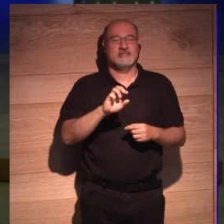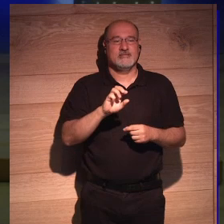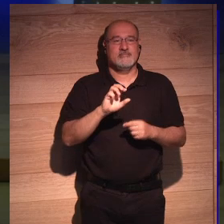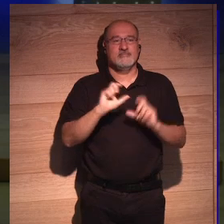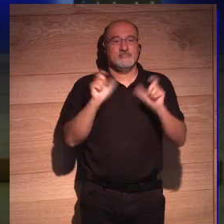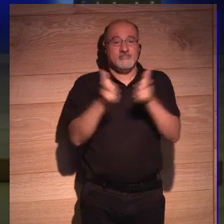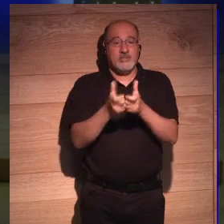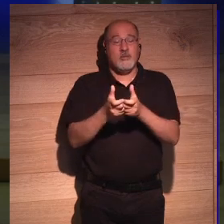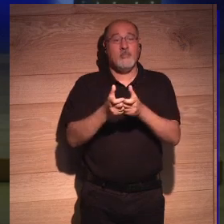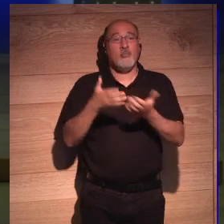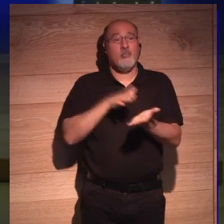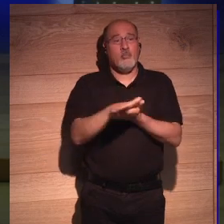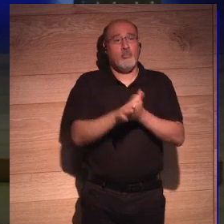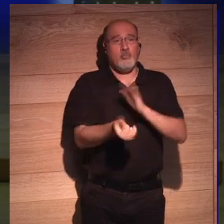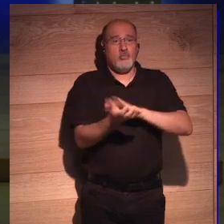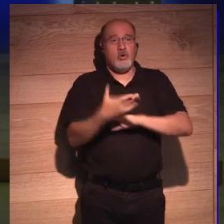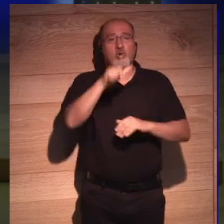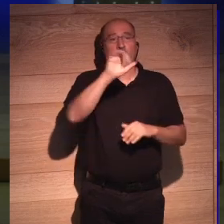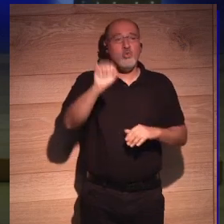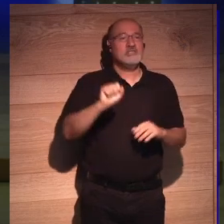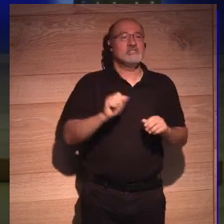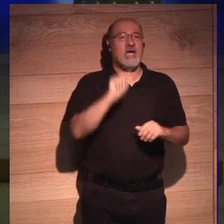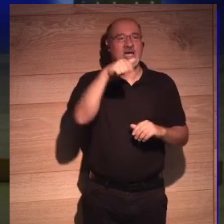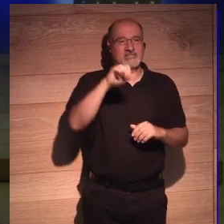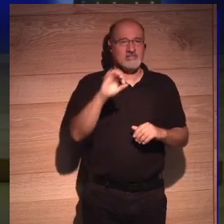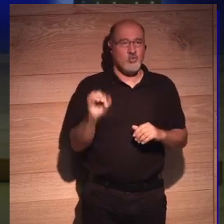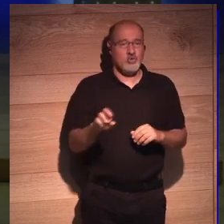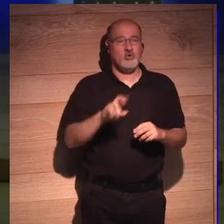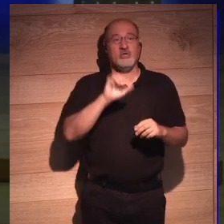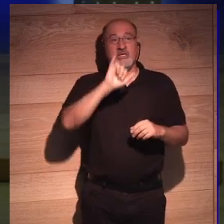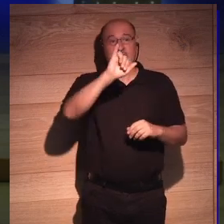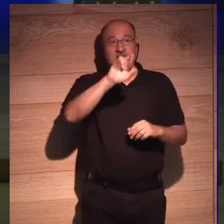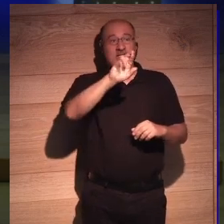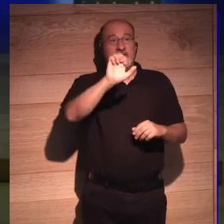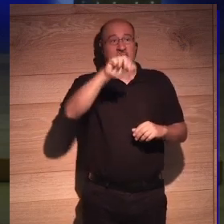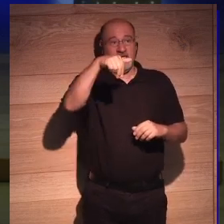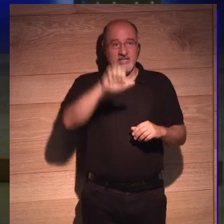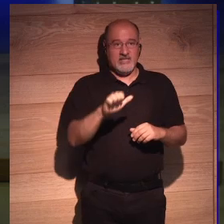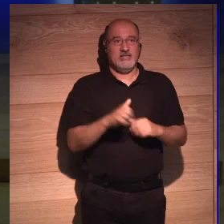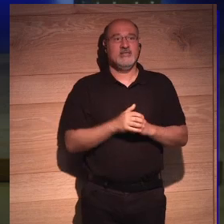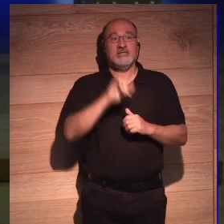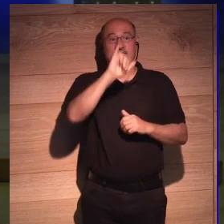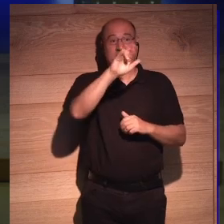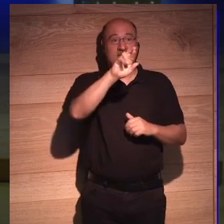team from production, Luis San Segundo, Irene,